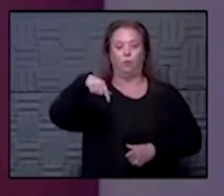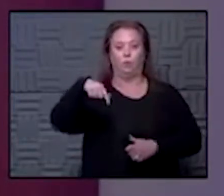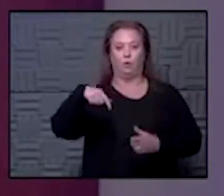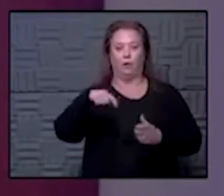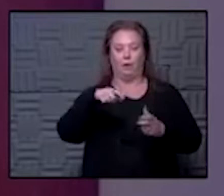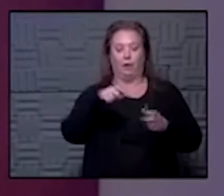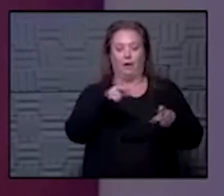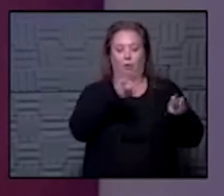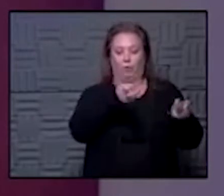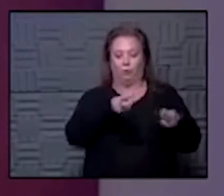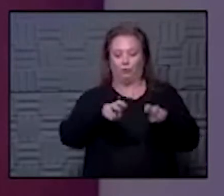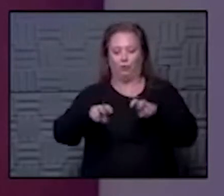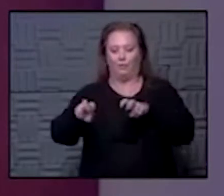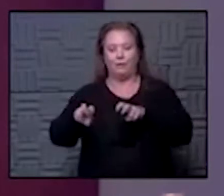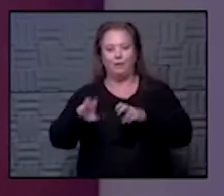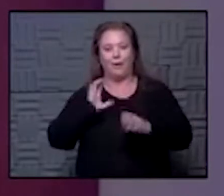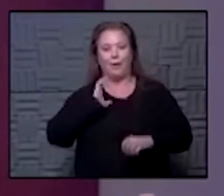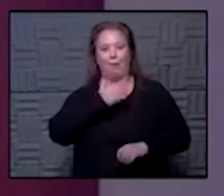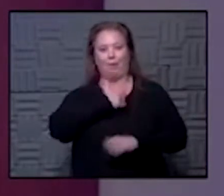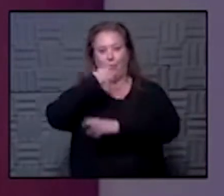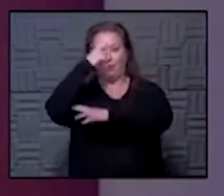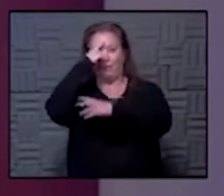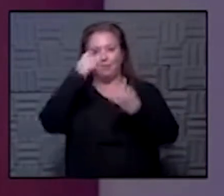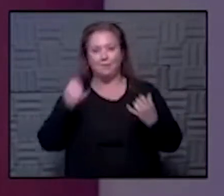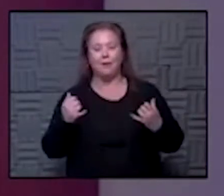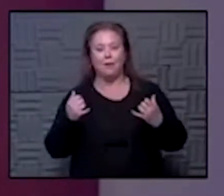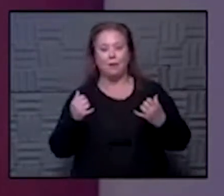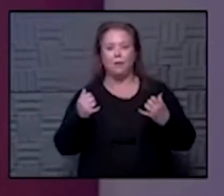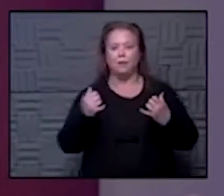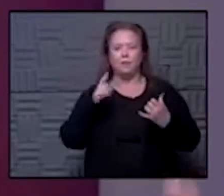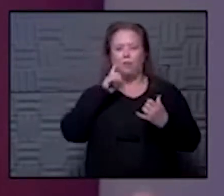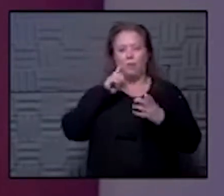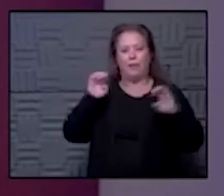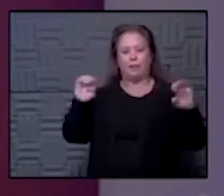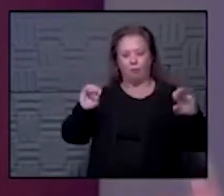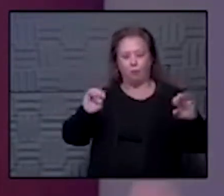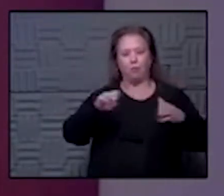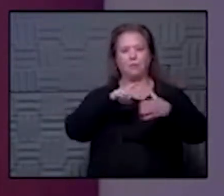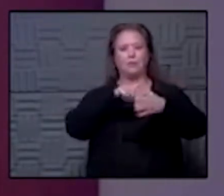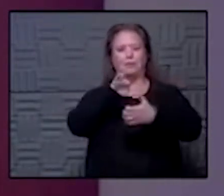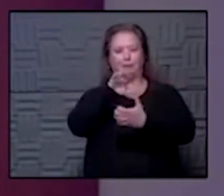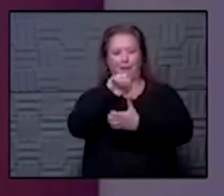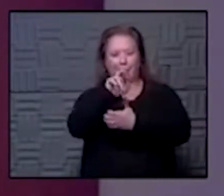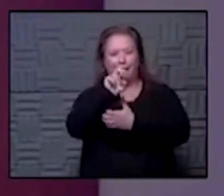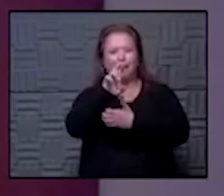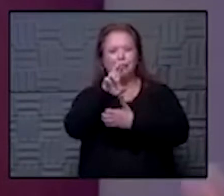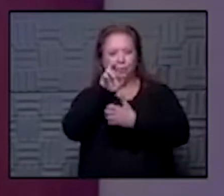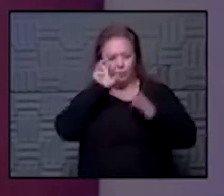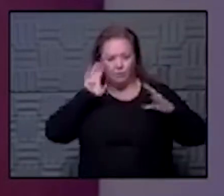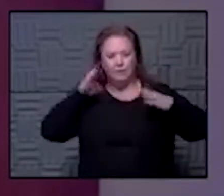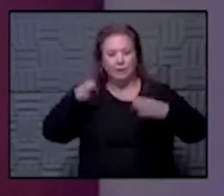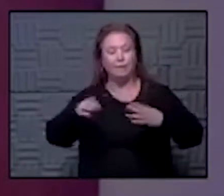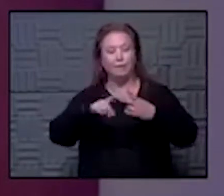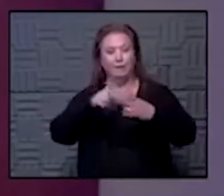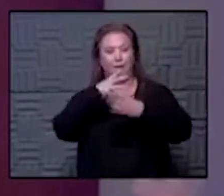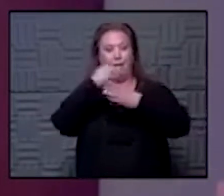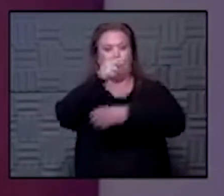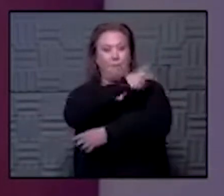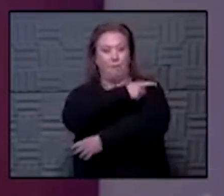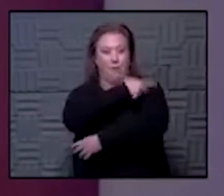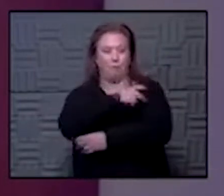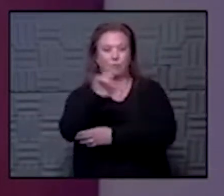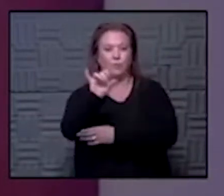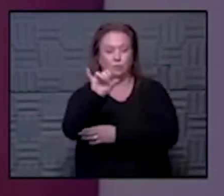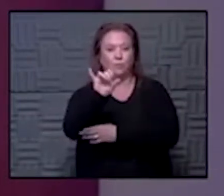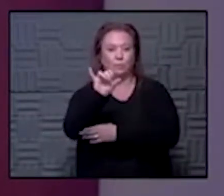just shifted our thinking a little bit. So obviously we're going to do those emergent cases, the cancer cases and so forth, and we're doing outpatient cases, which is